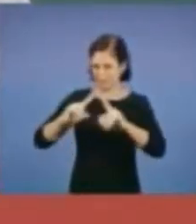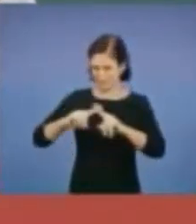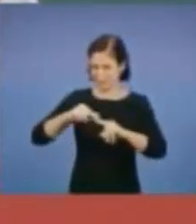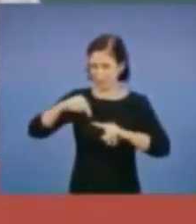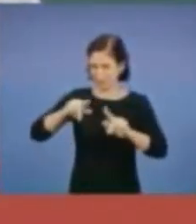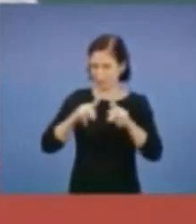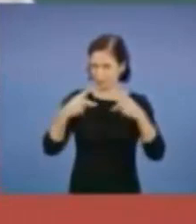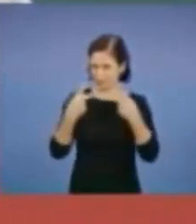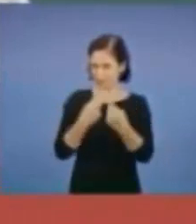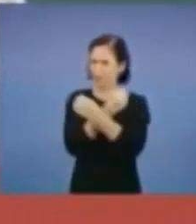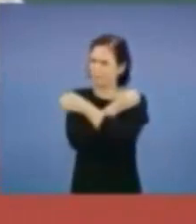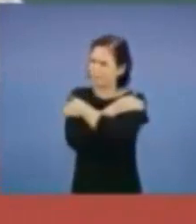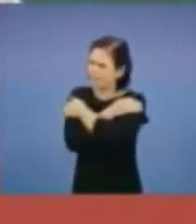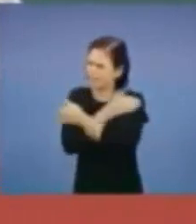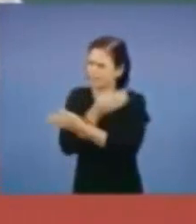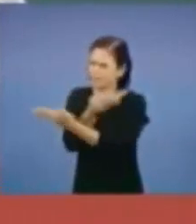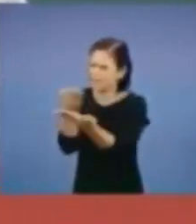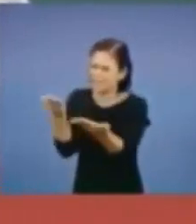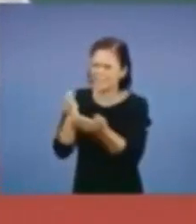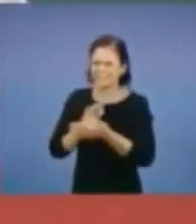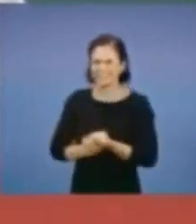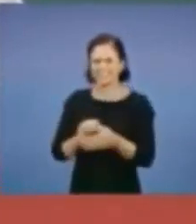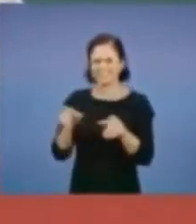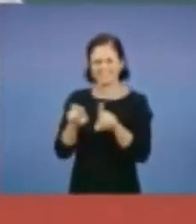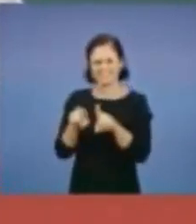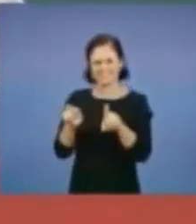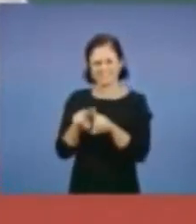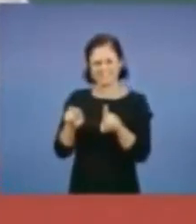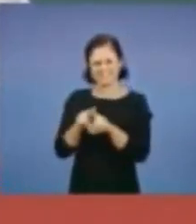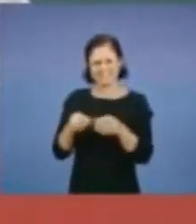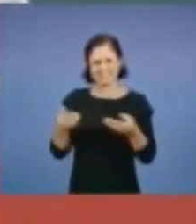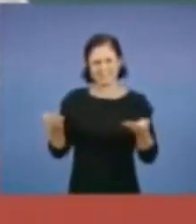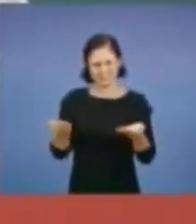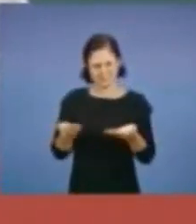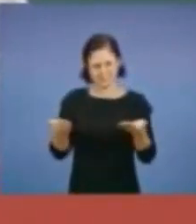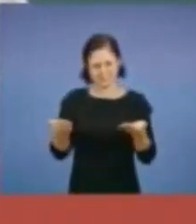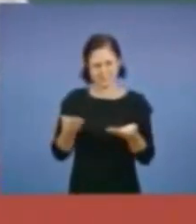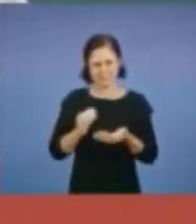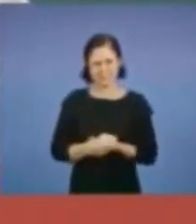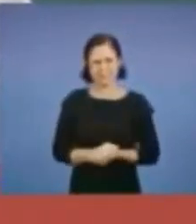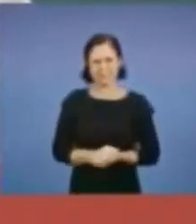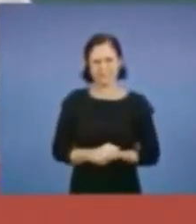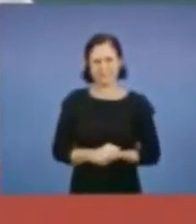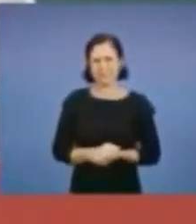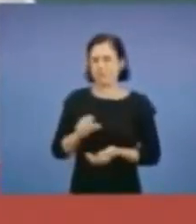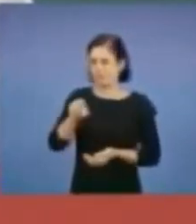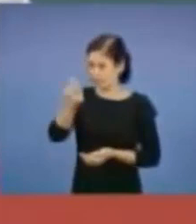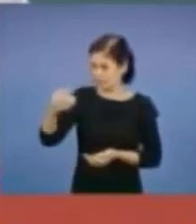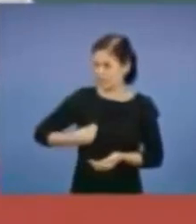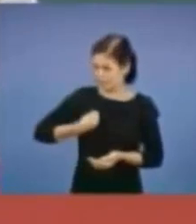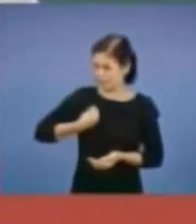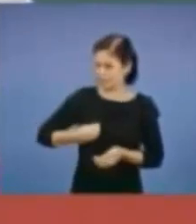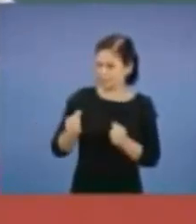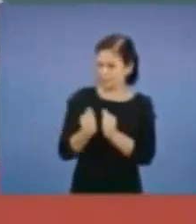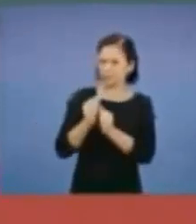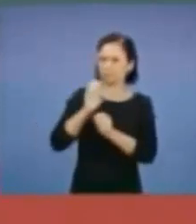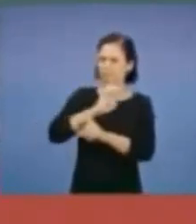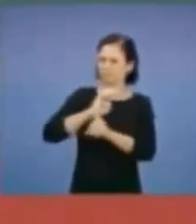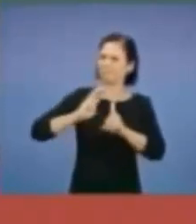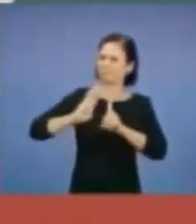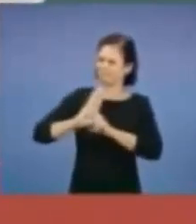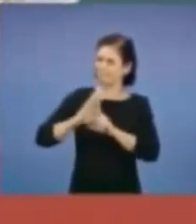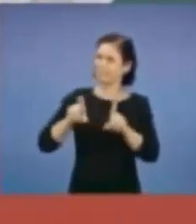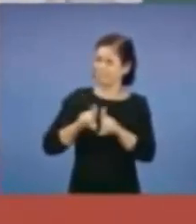church and for the presbytery, and also for at this moment in which the